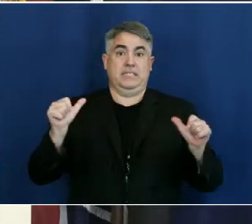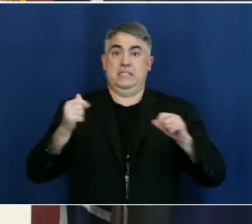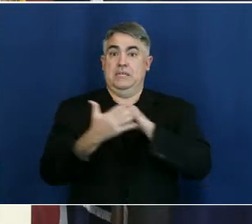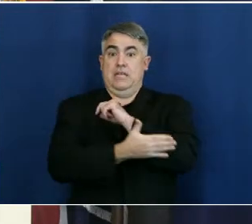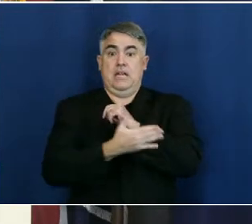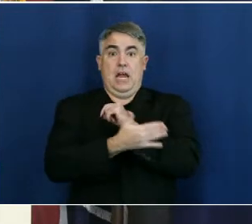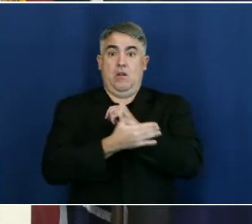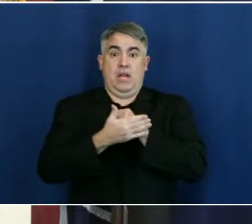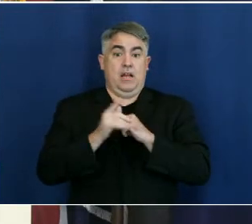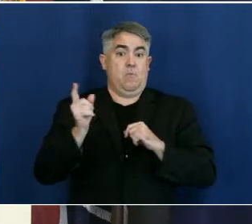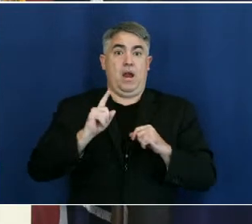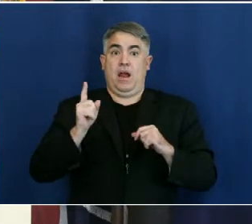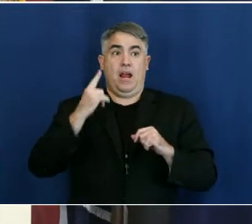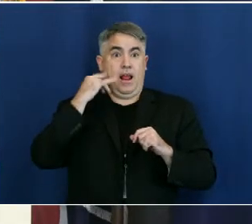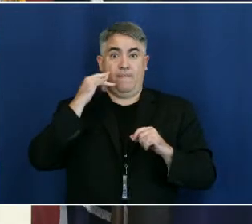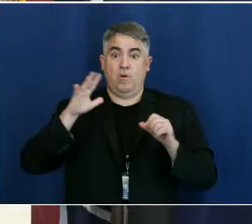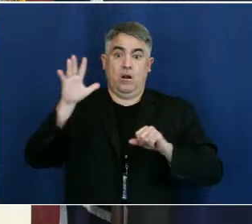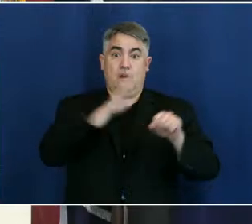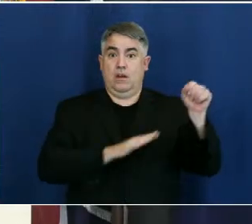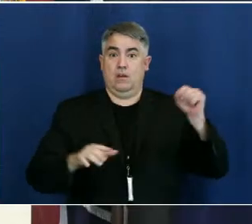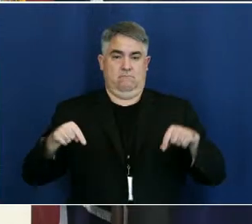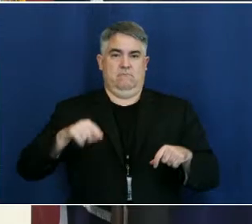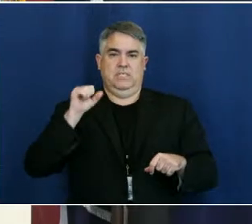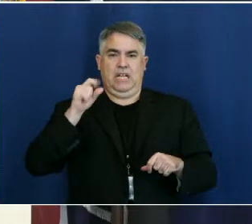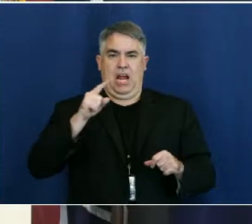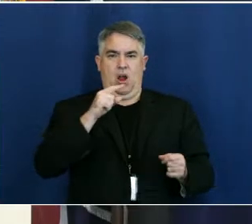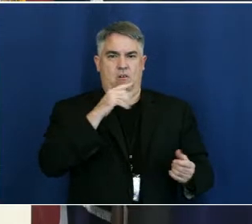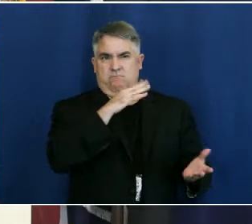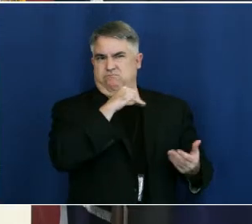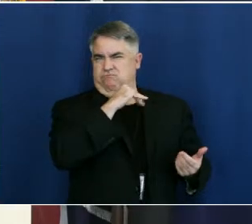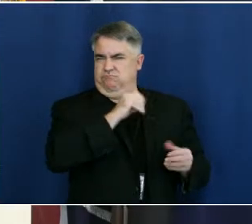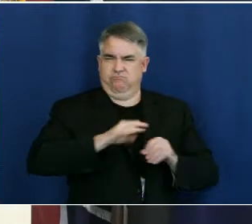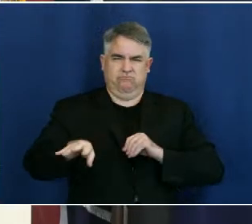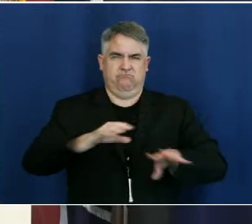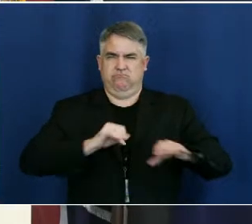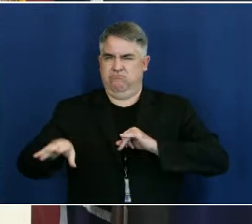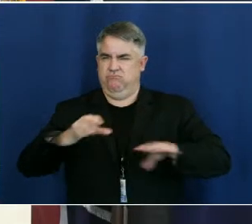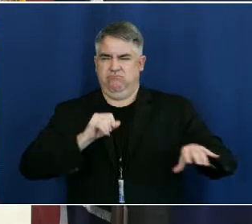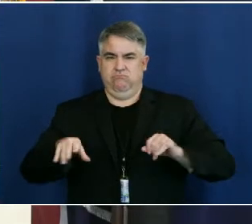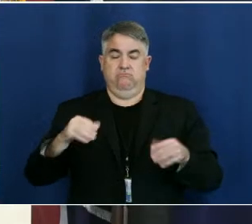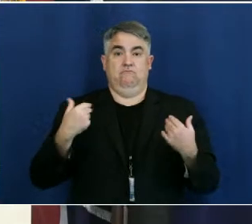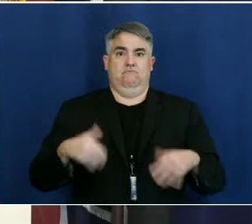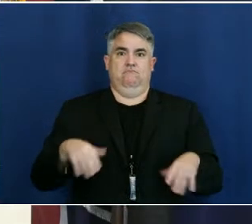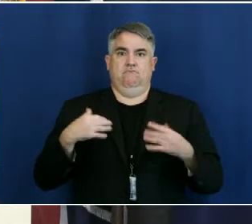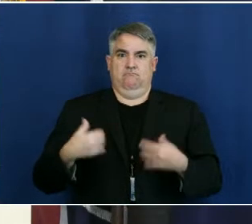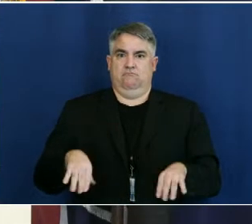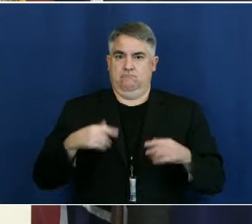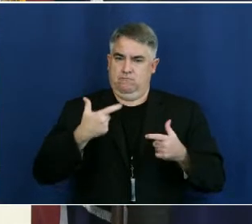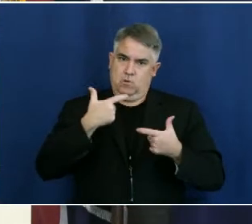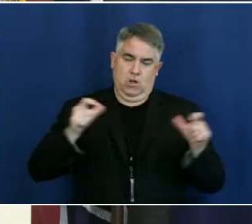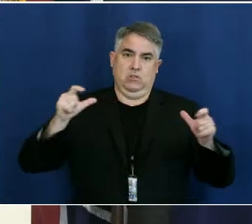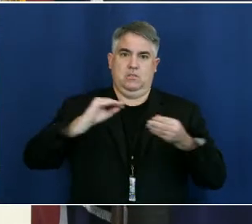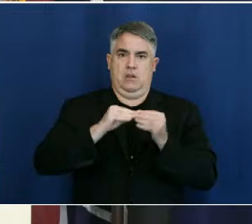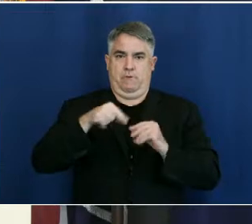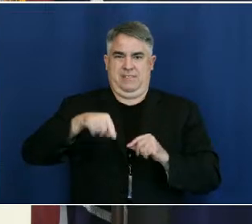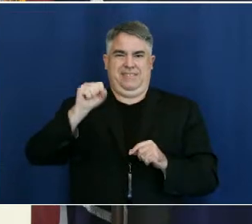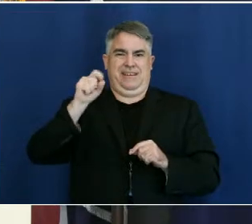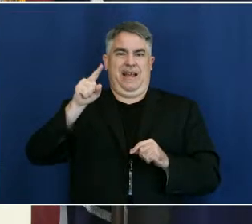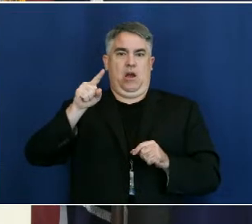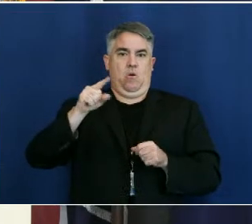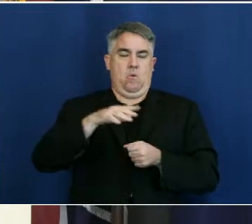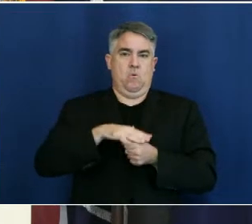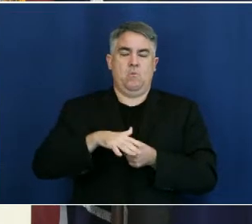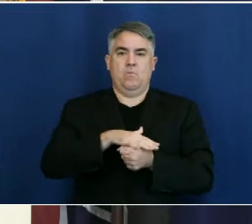top, just barely behind Contra Costa County and the number of dosages that have been administered based on population for the largest